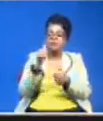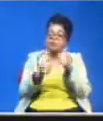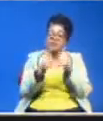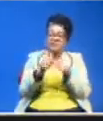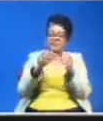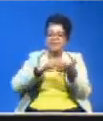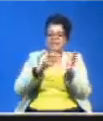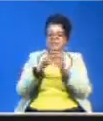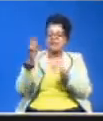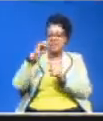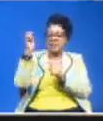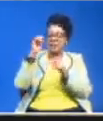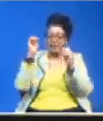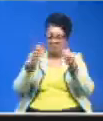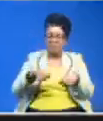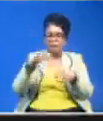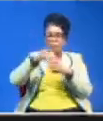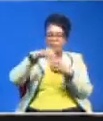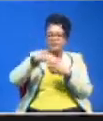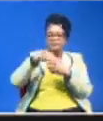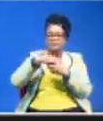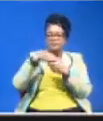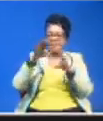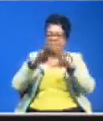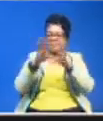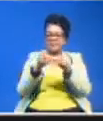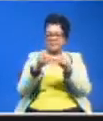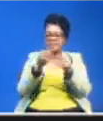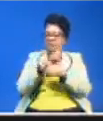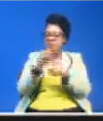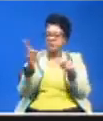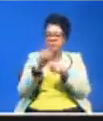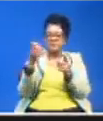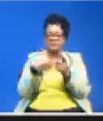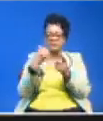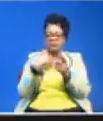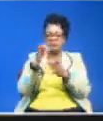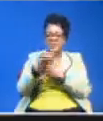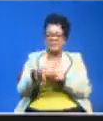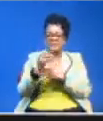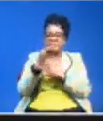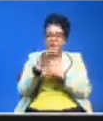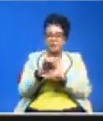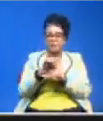that Kenya could be within the compliance bracket and not subject to surcharges.